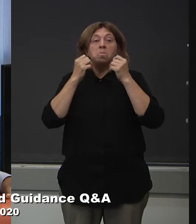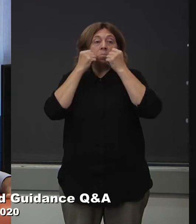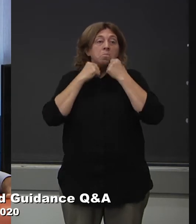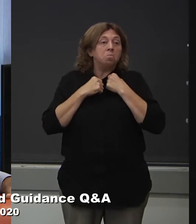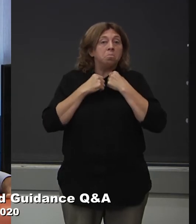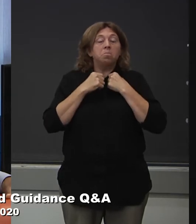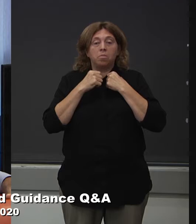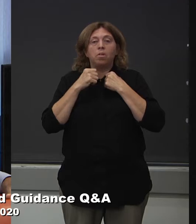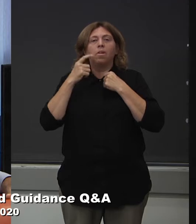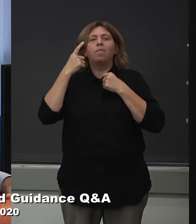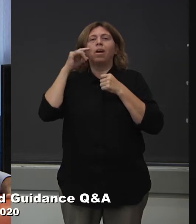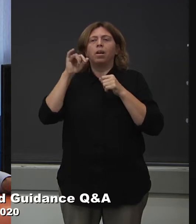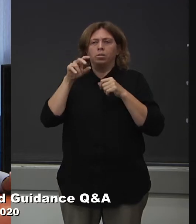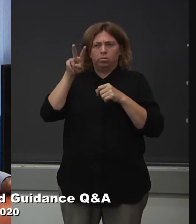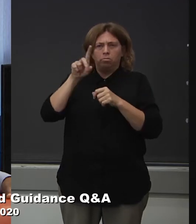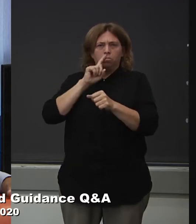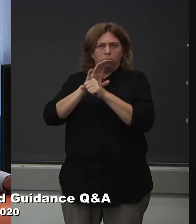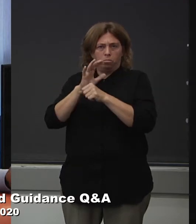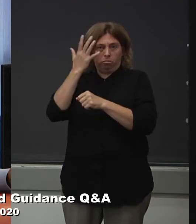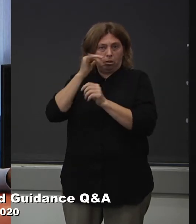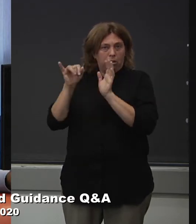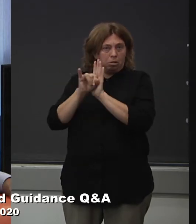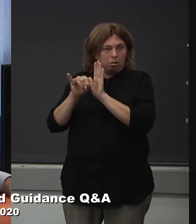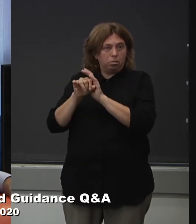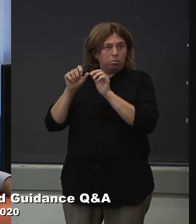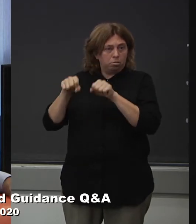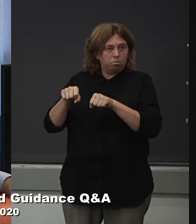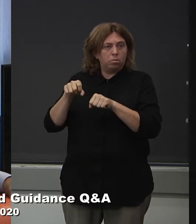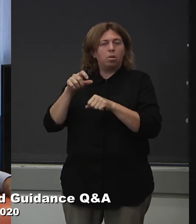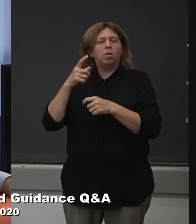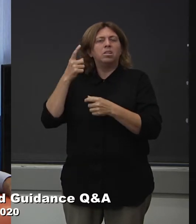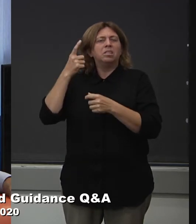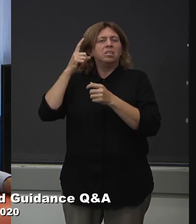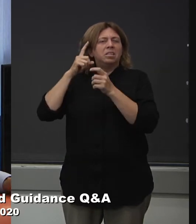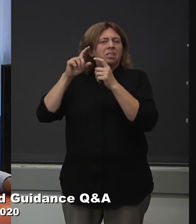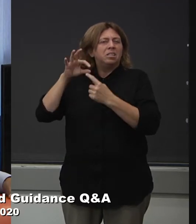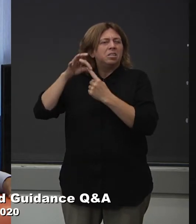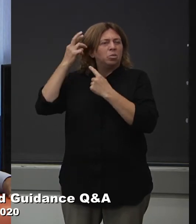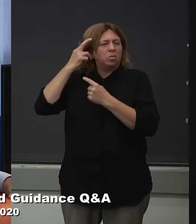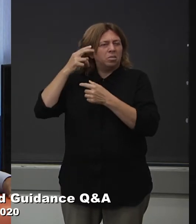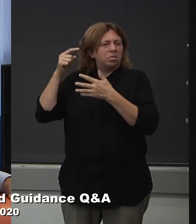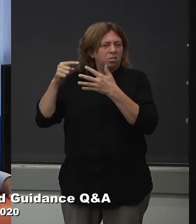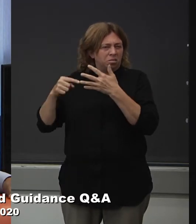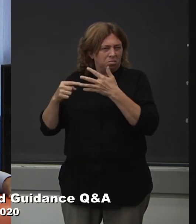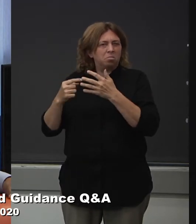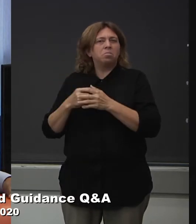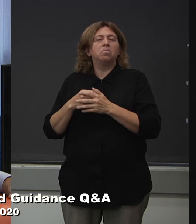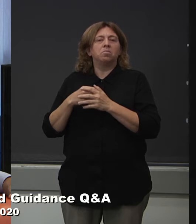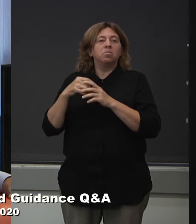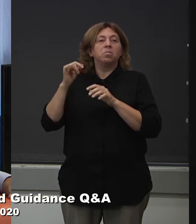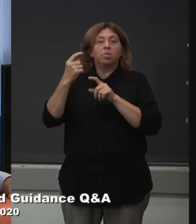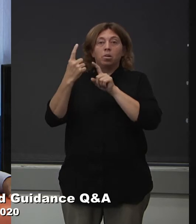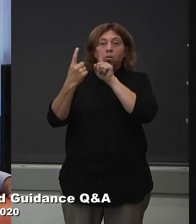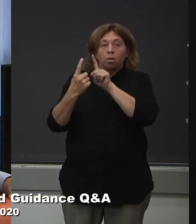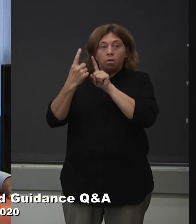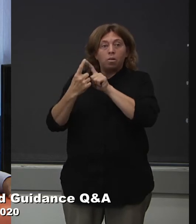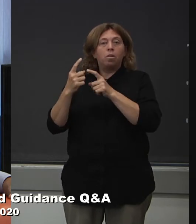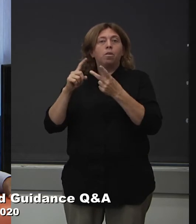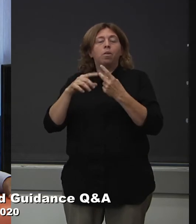for visual comparison, for example, at a bank or when interacting with law enforcement.